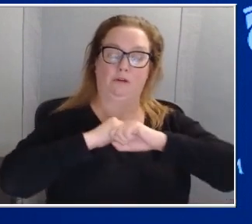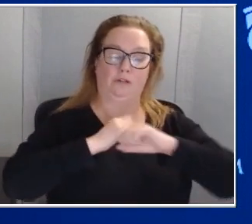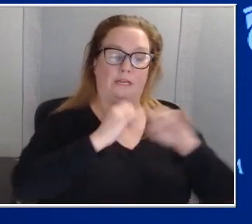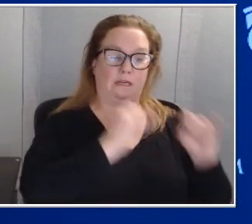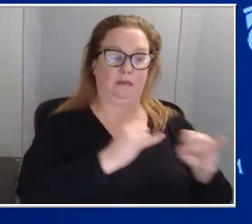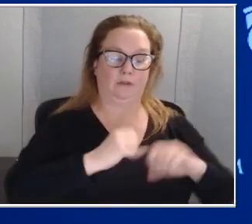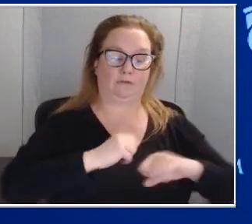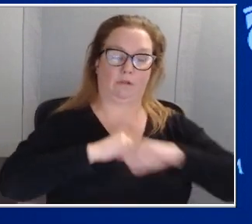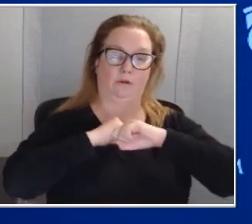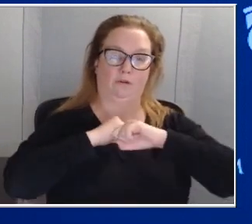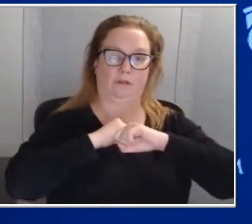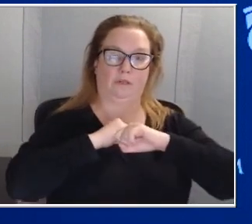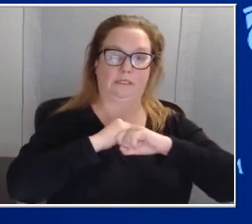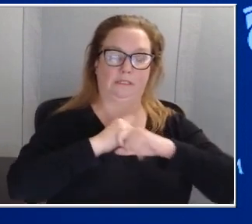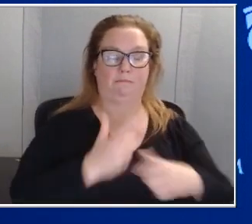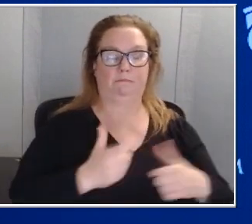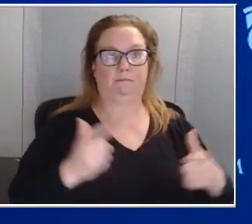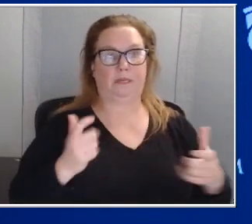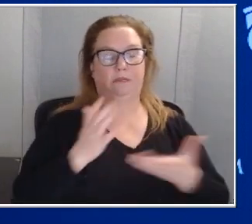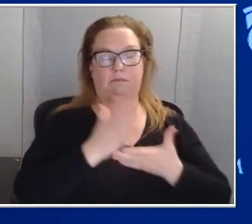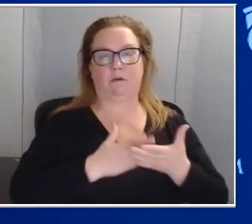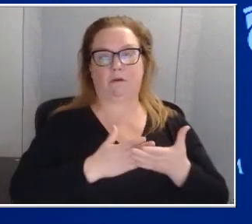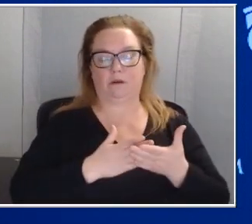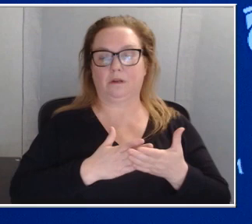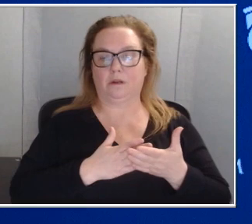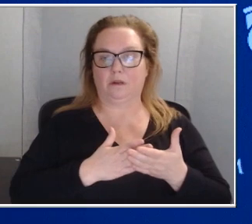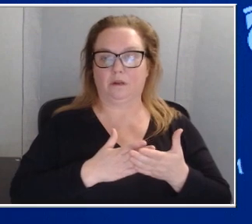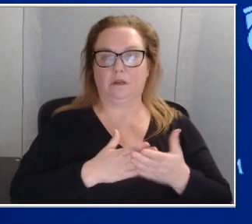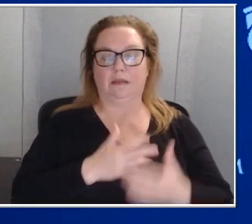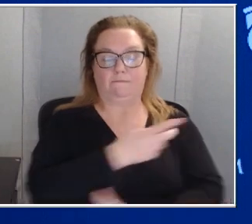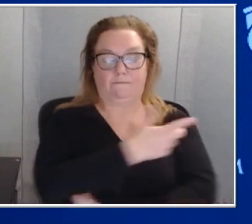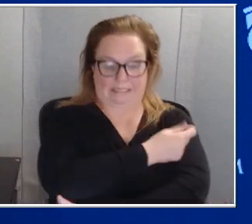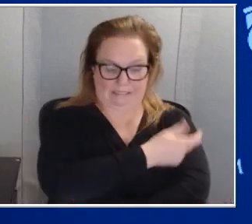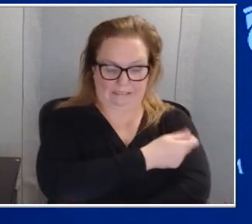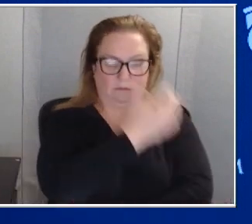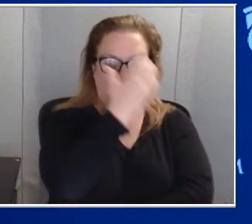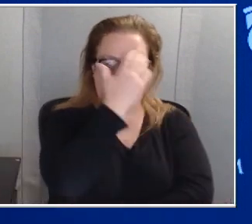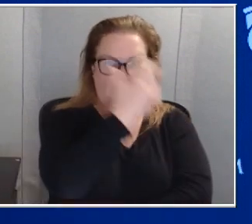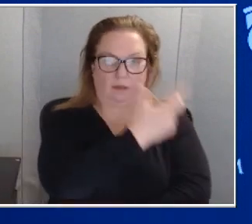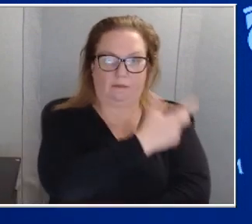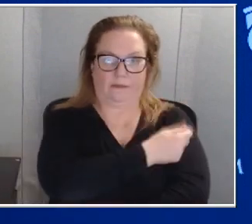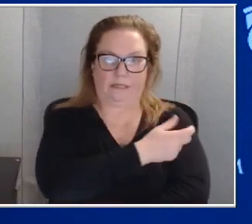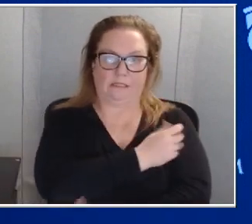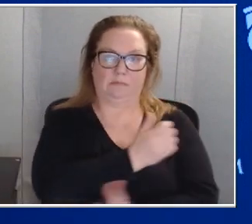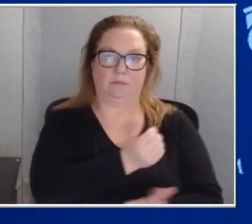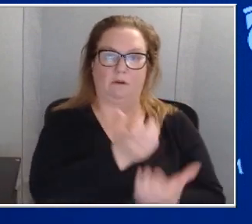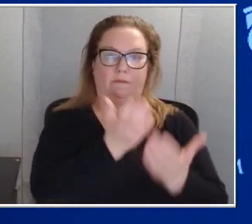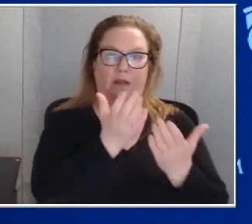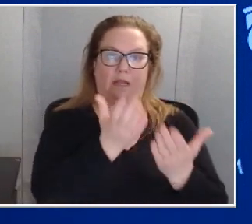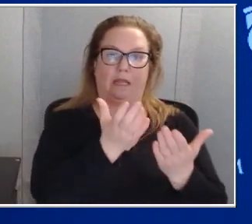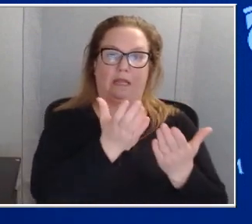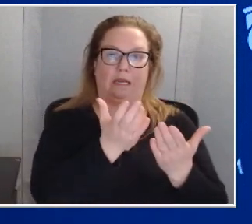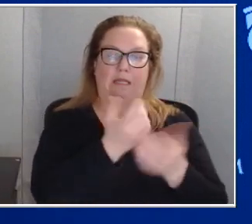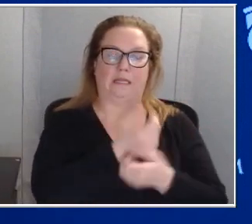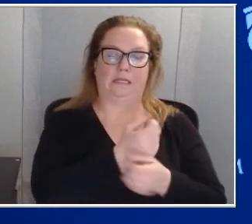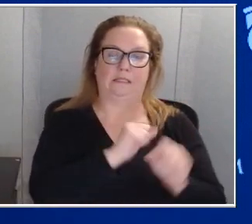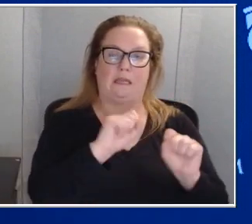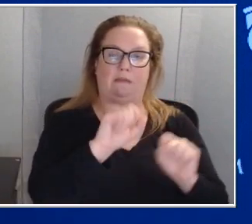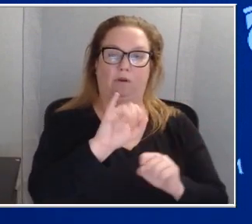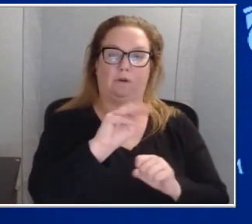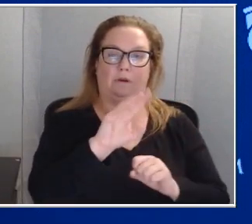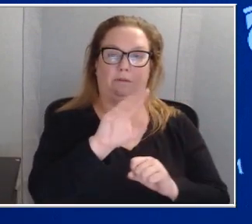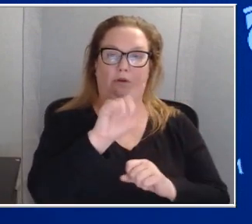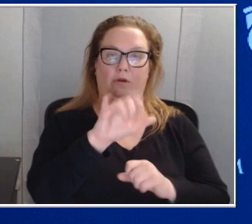is playing the largest part here. Number one, it's vaccines. We know that the vaccines provide that safer immunity to help reduce your